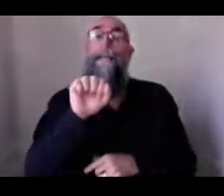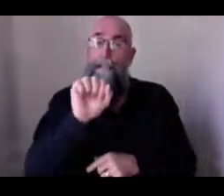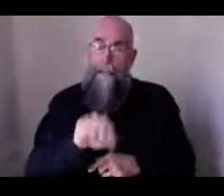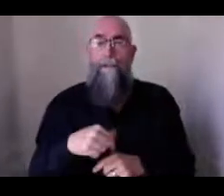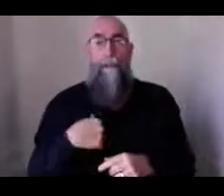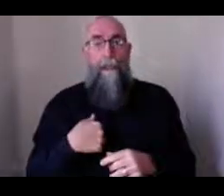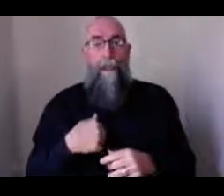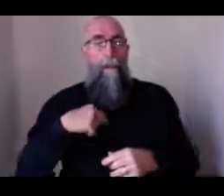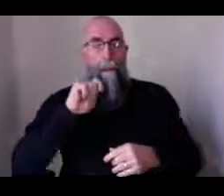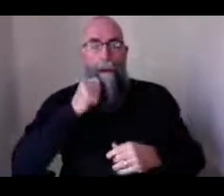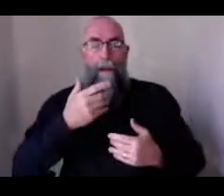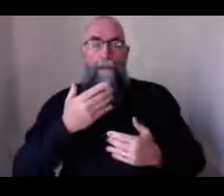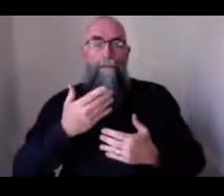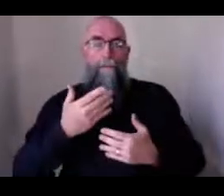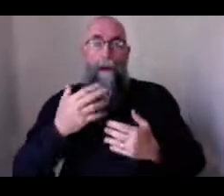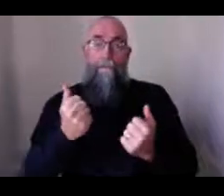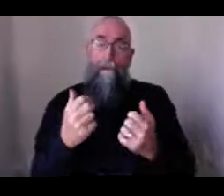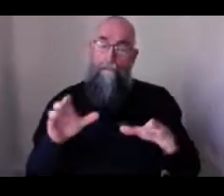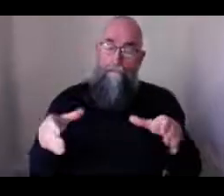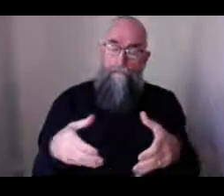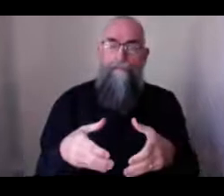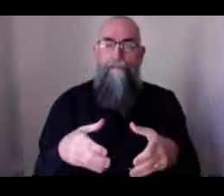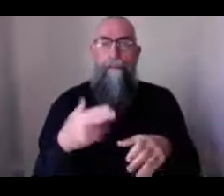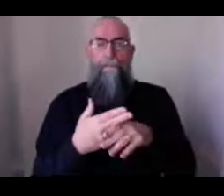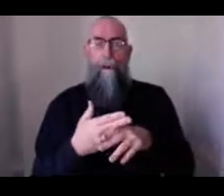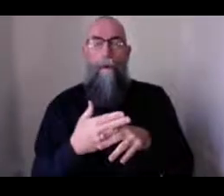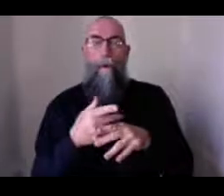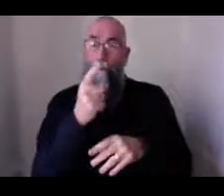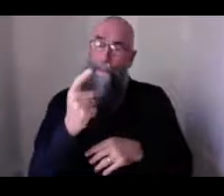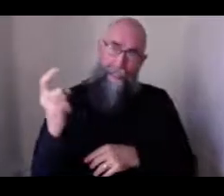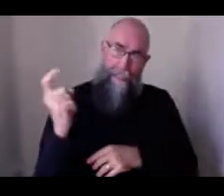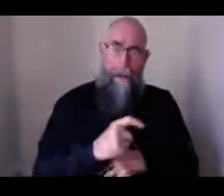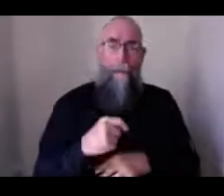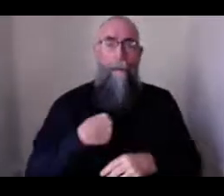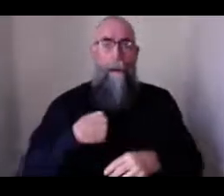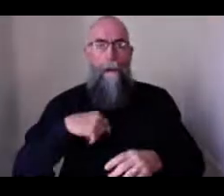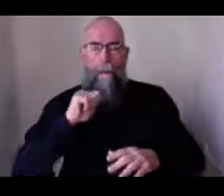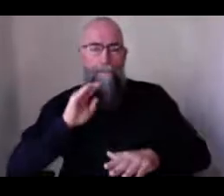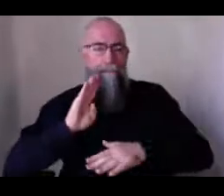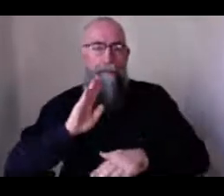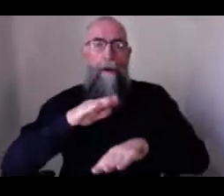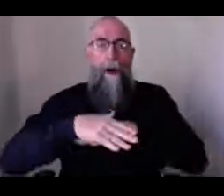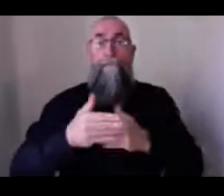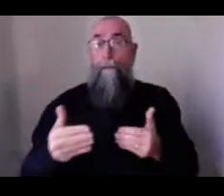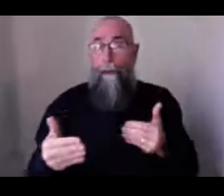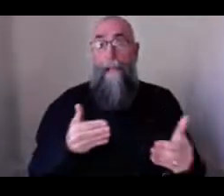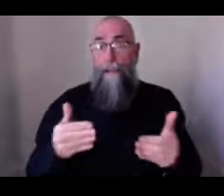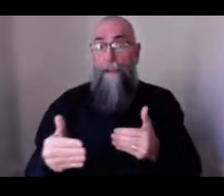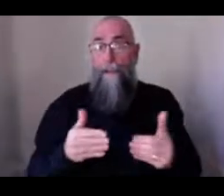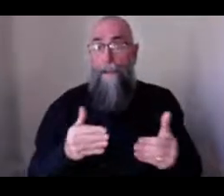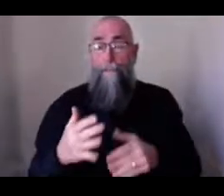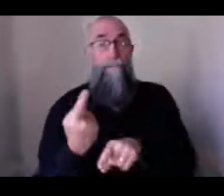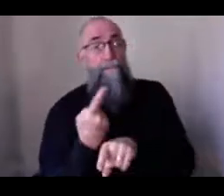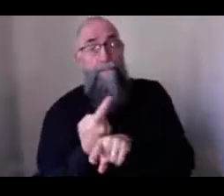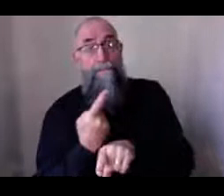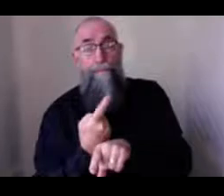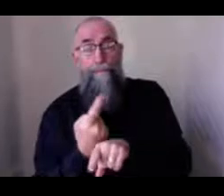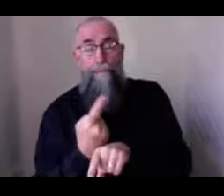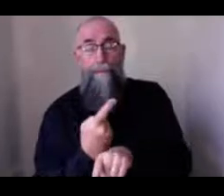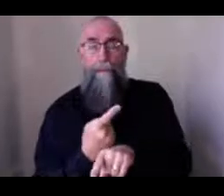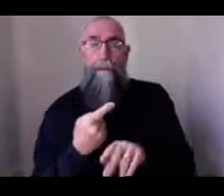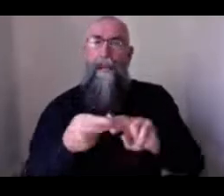budget webinar this Thursday as well, and I recommend attending that if you have any questions about doing a budget. As already discussed,